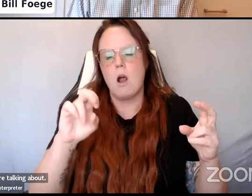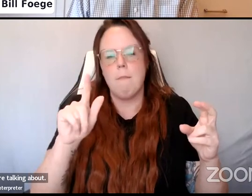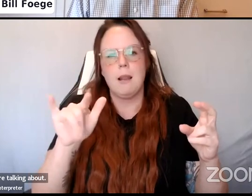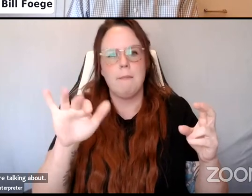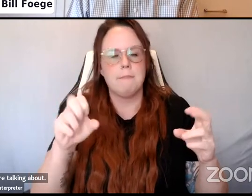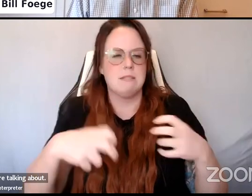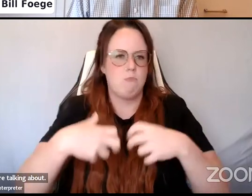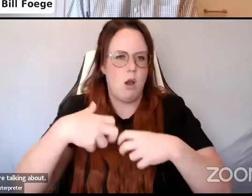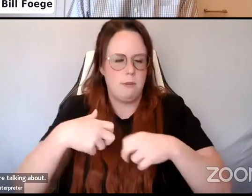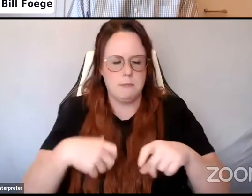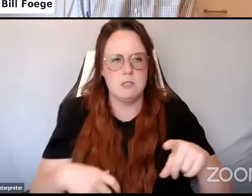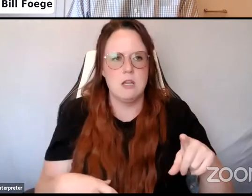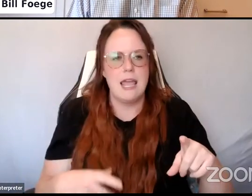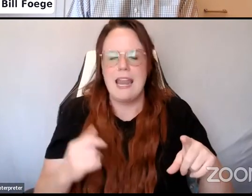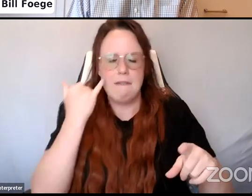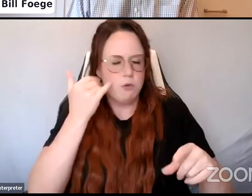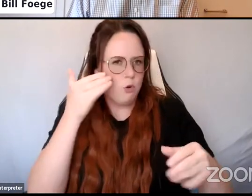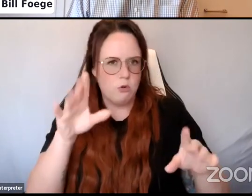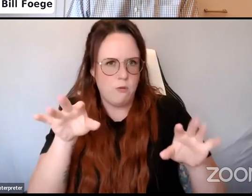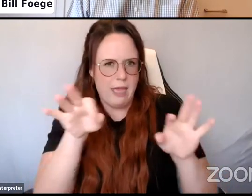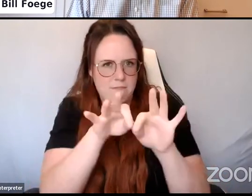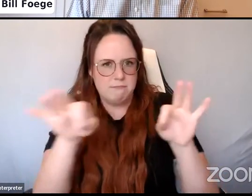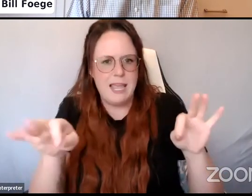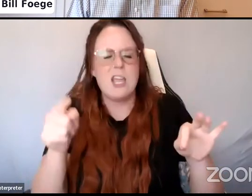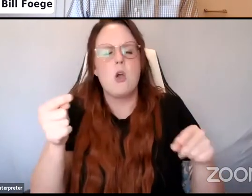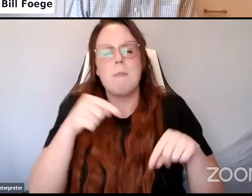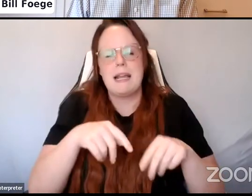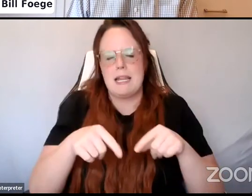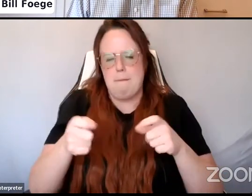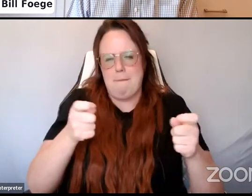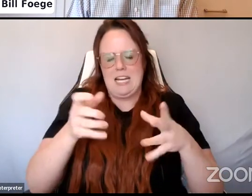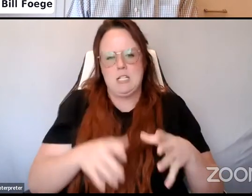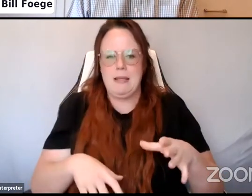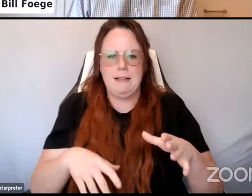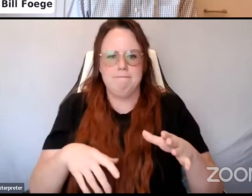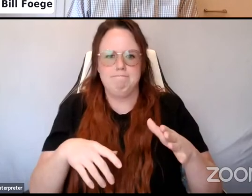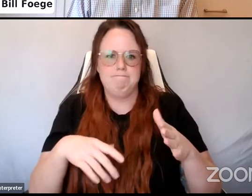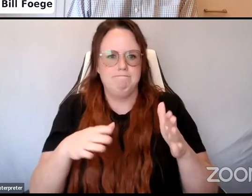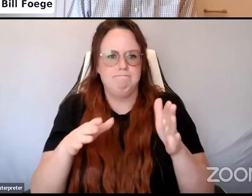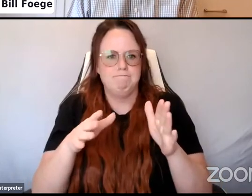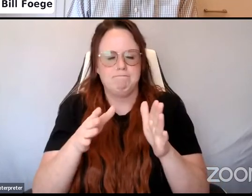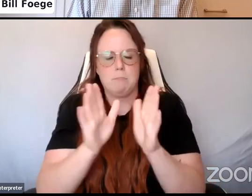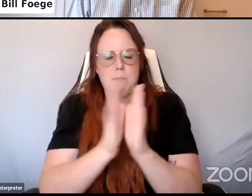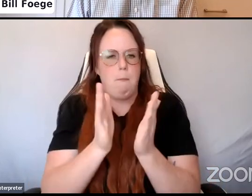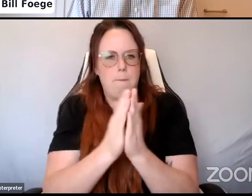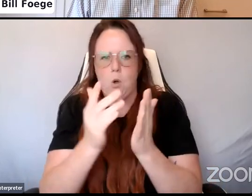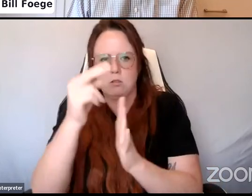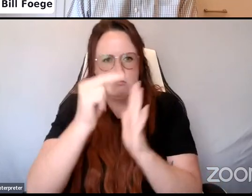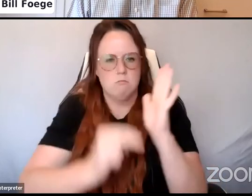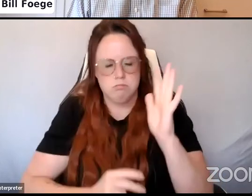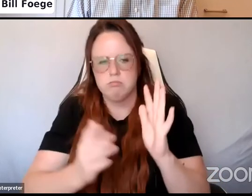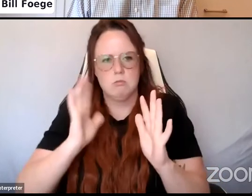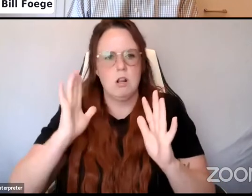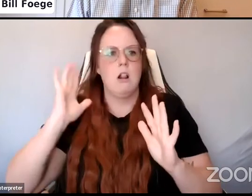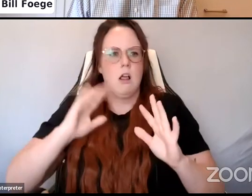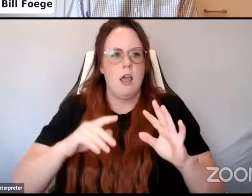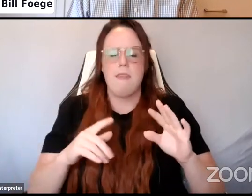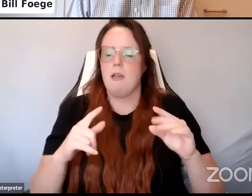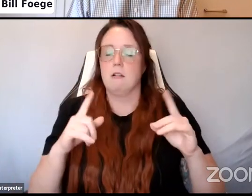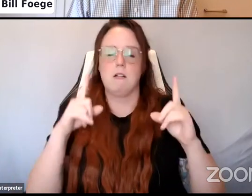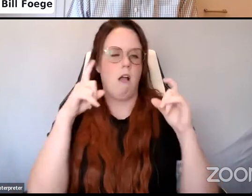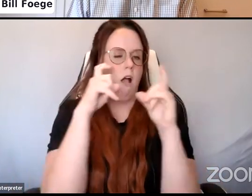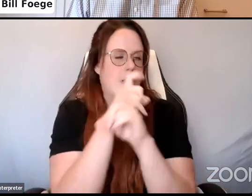uh goes back to the management literature a few several decades ago and these are complicated they're